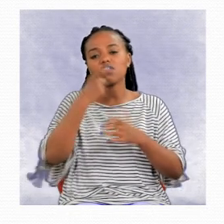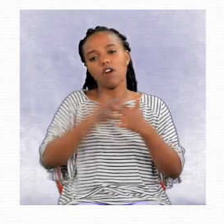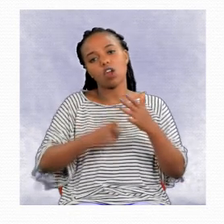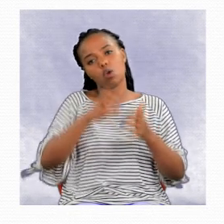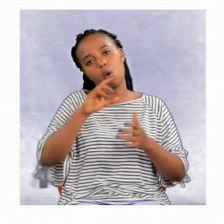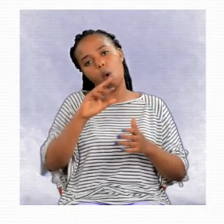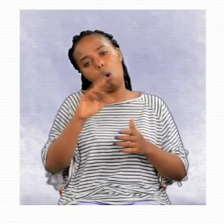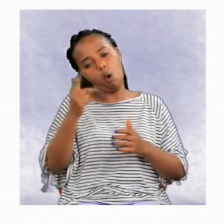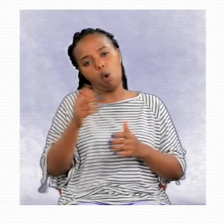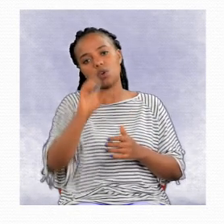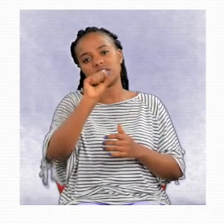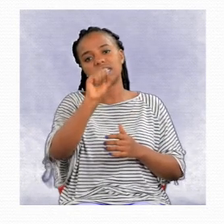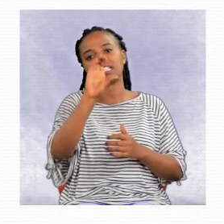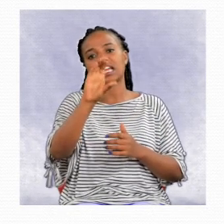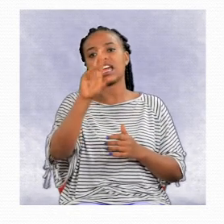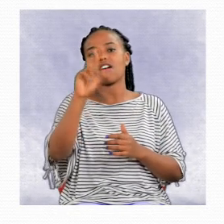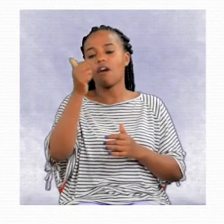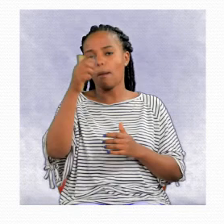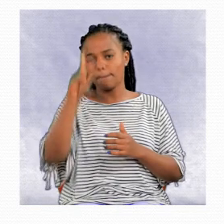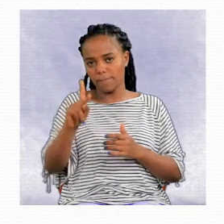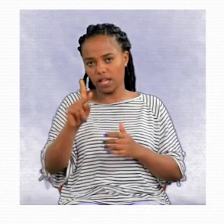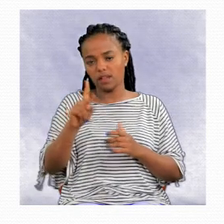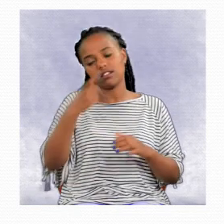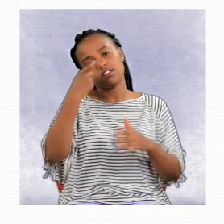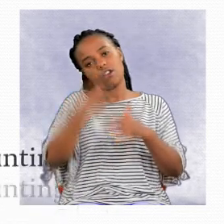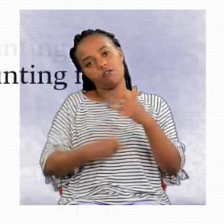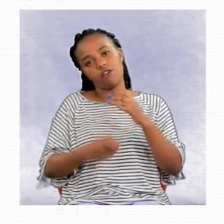scrap value.